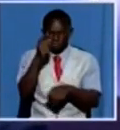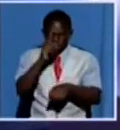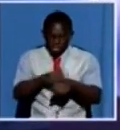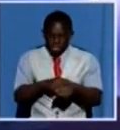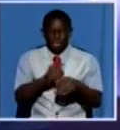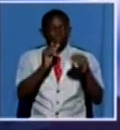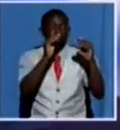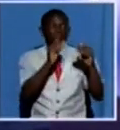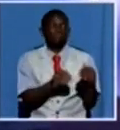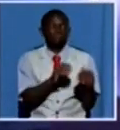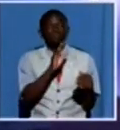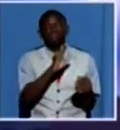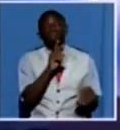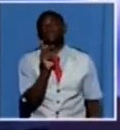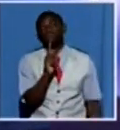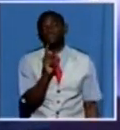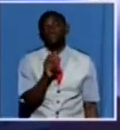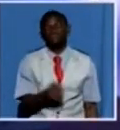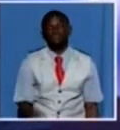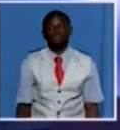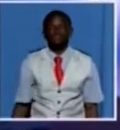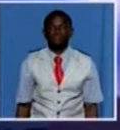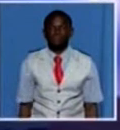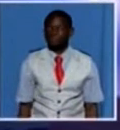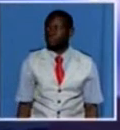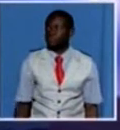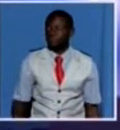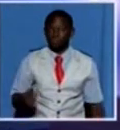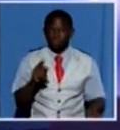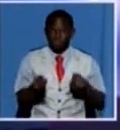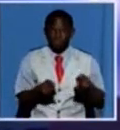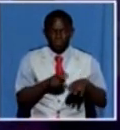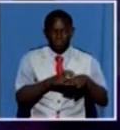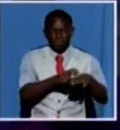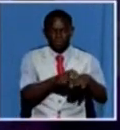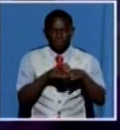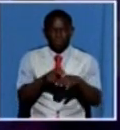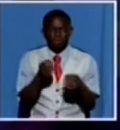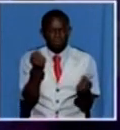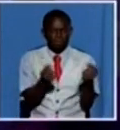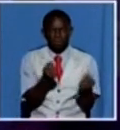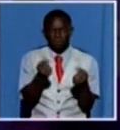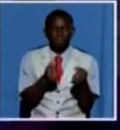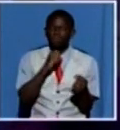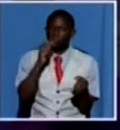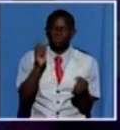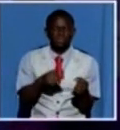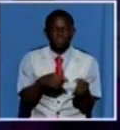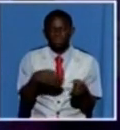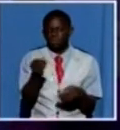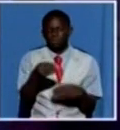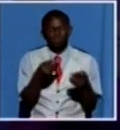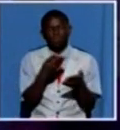need to cushion the cost of our people traveling. And of course, you need to understand that the